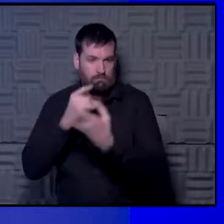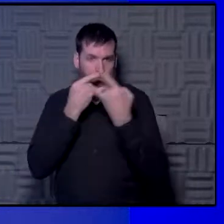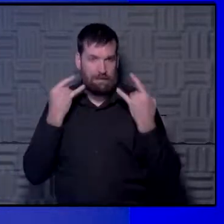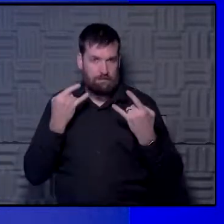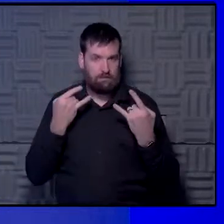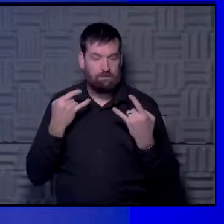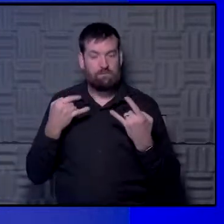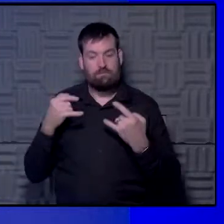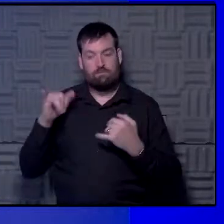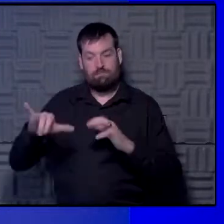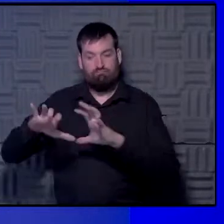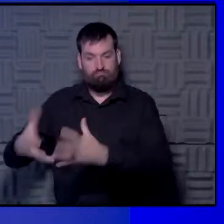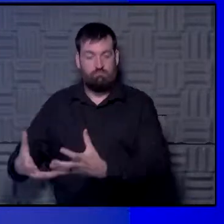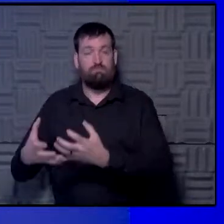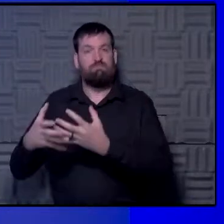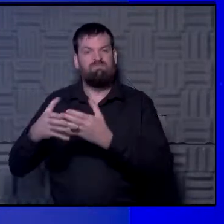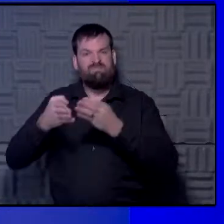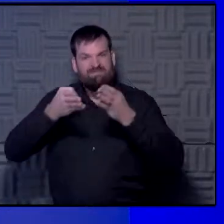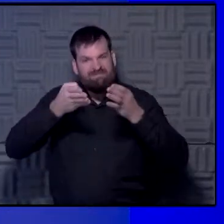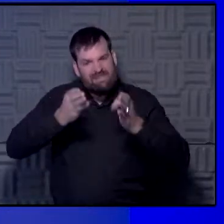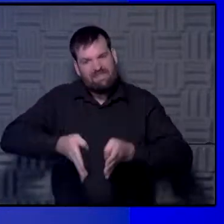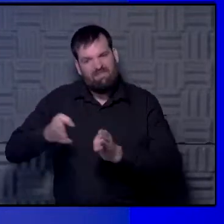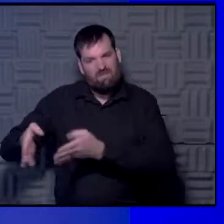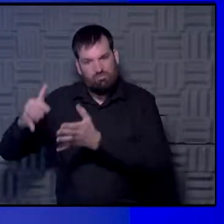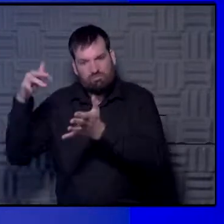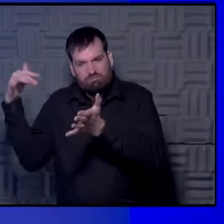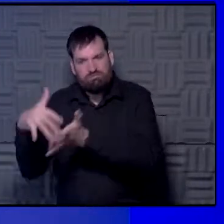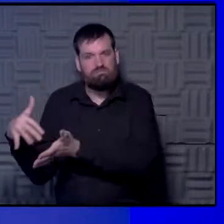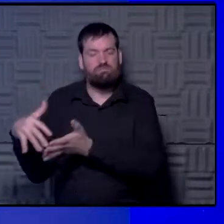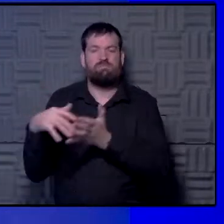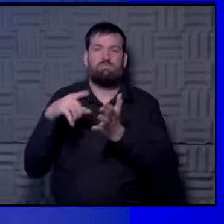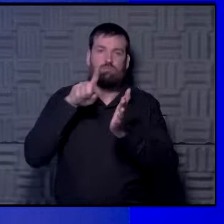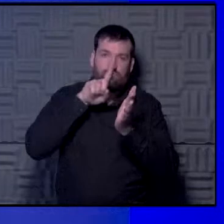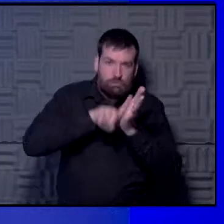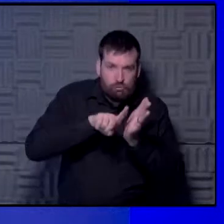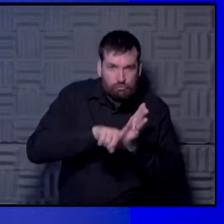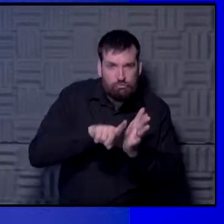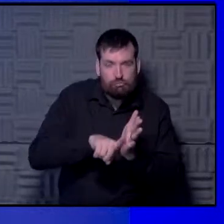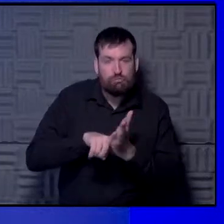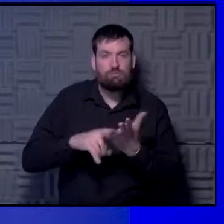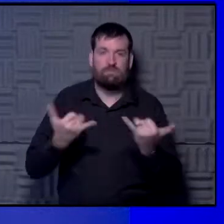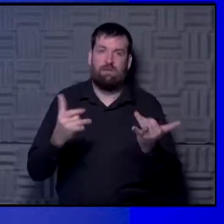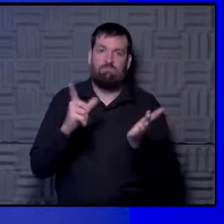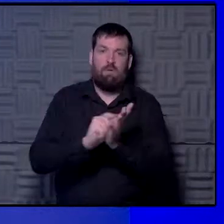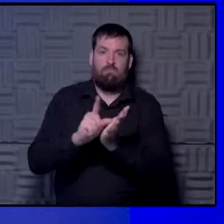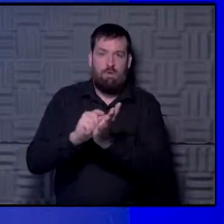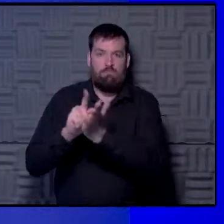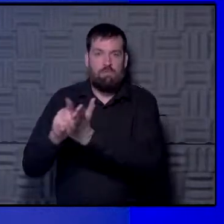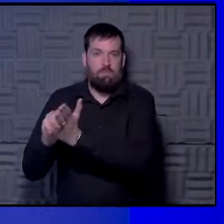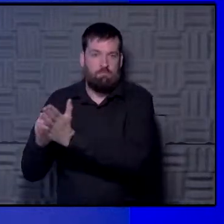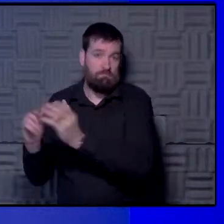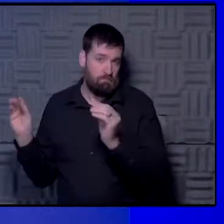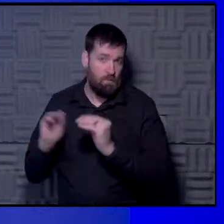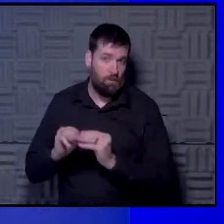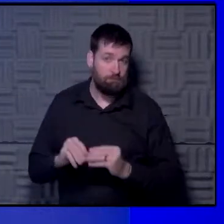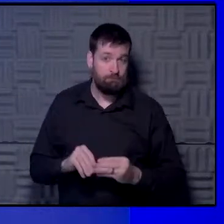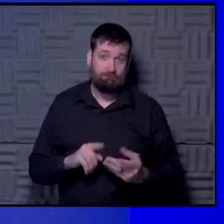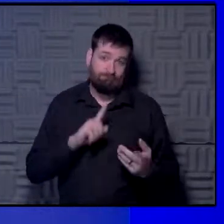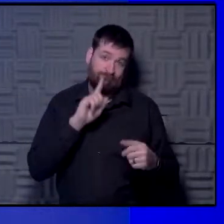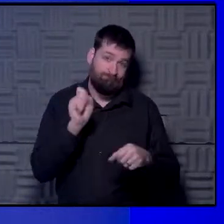That population and individual data and research studies are being published more and more now. So it is